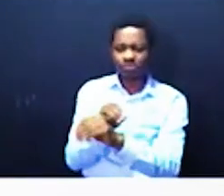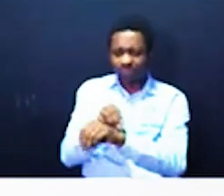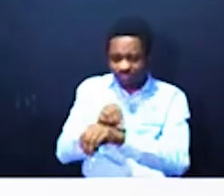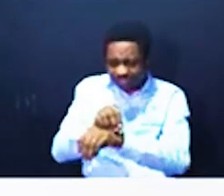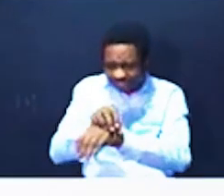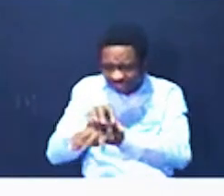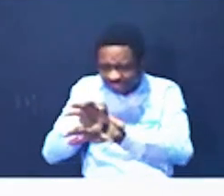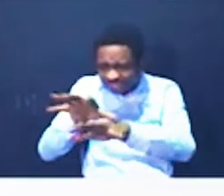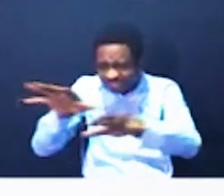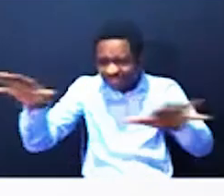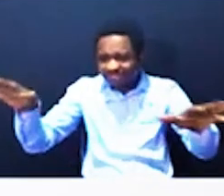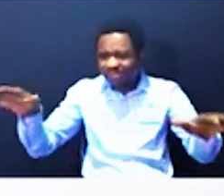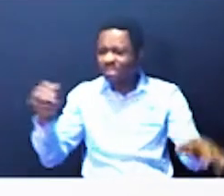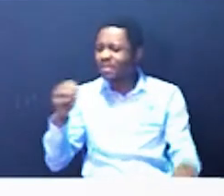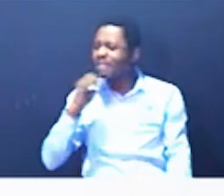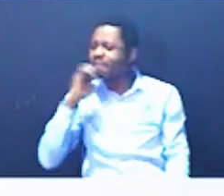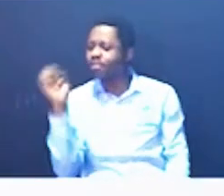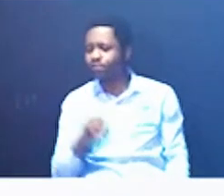And if